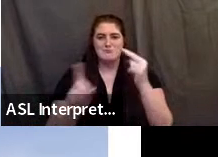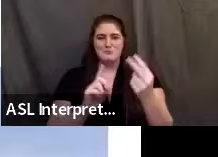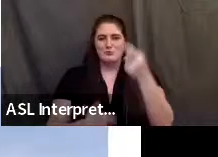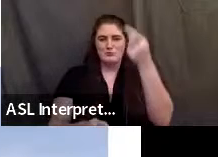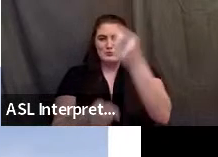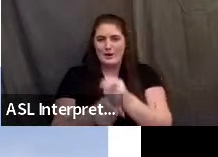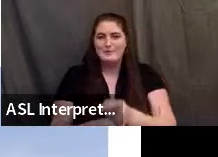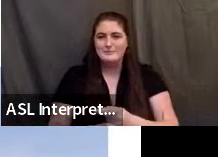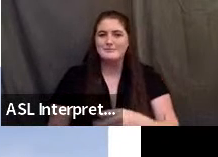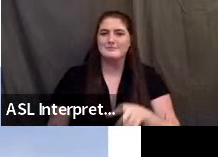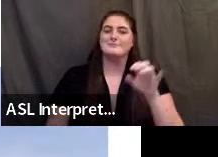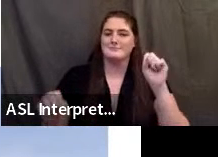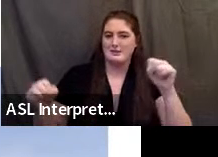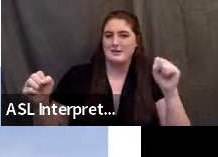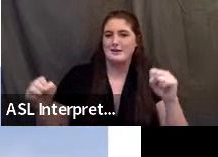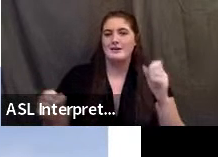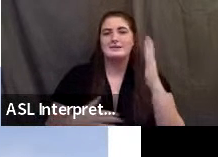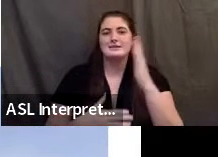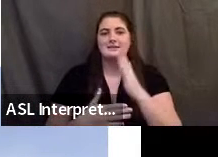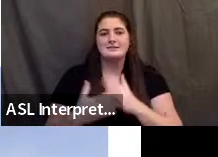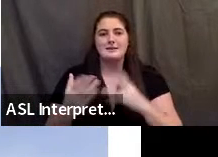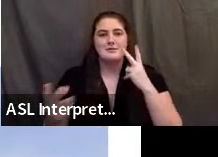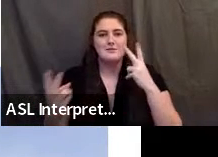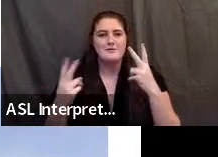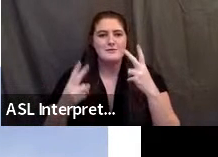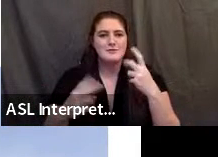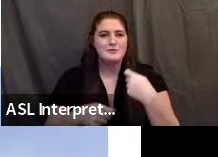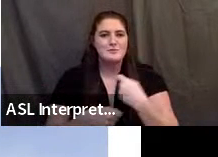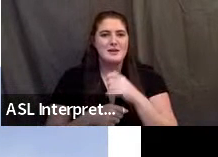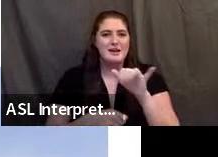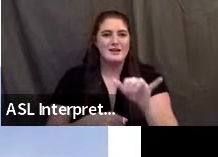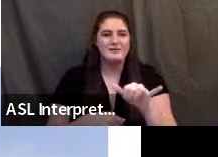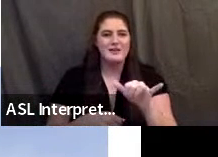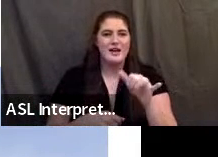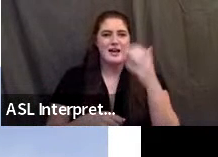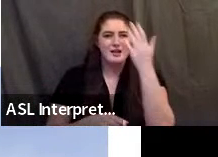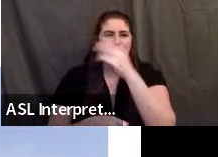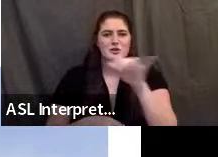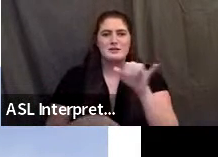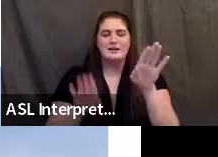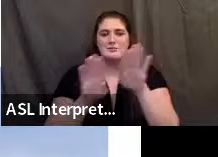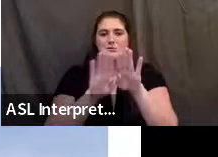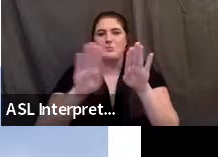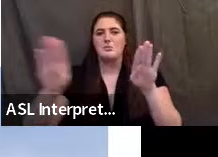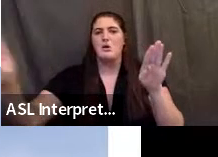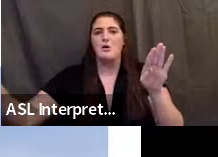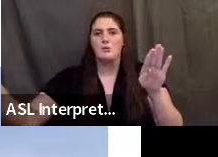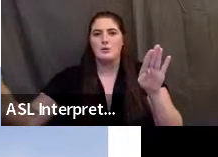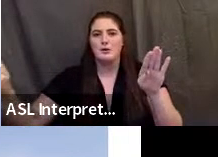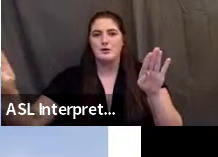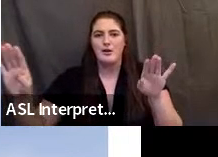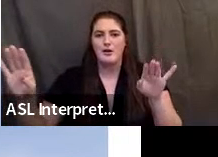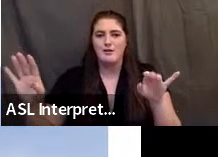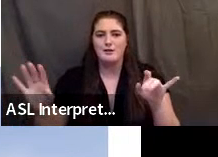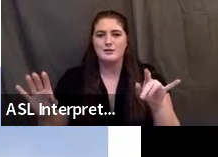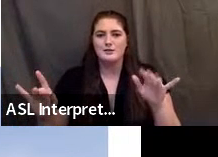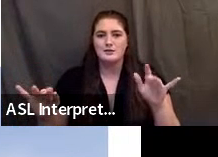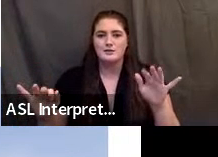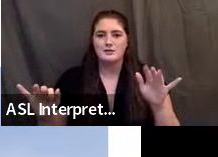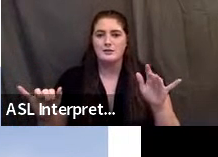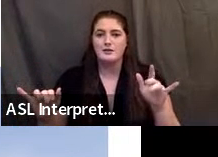Yes. Because some of the views make the masonry look like it goes all the way across. So